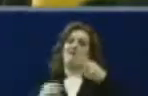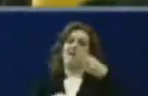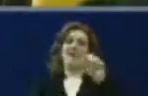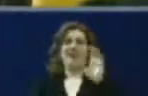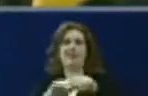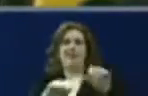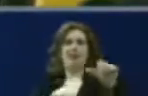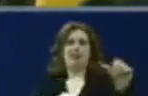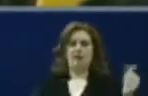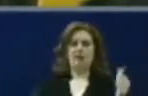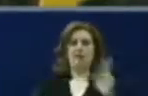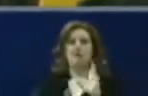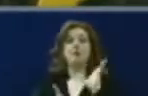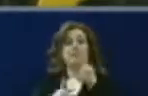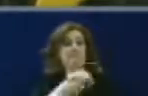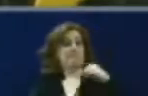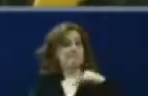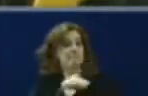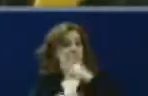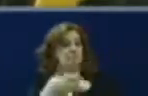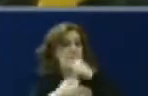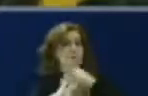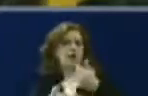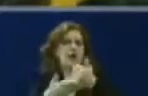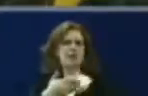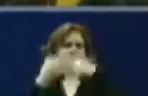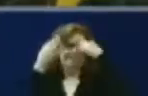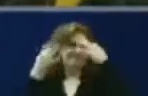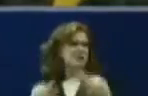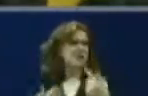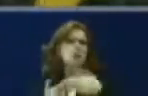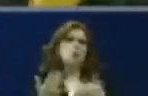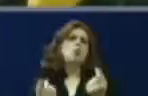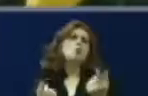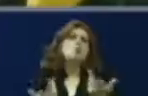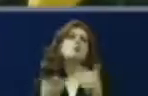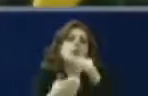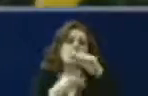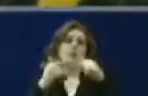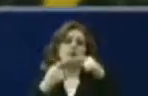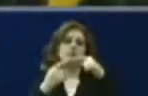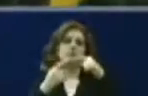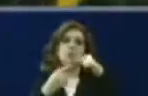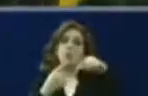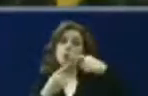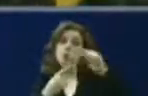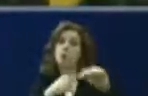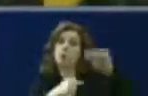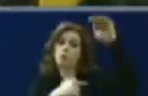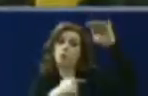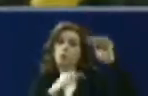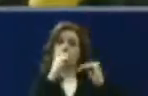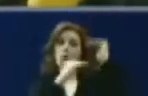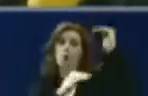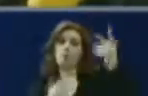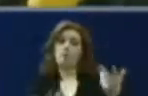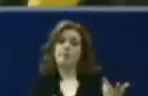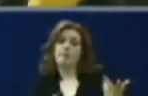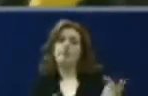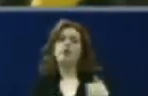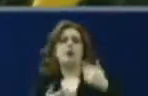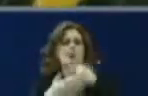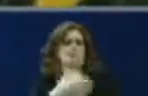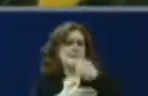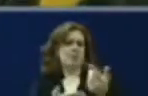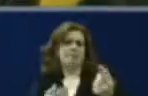Being a member of this program helps us to decide what we want to be when we grow up. This program gave us a